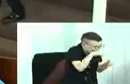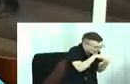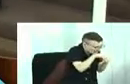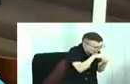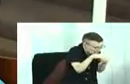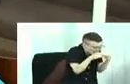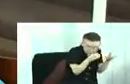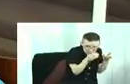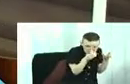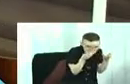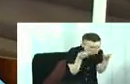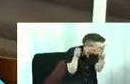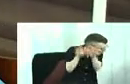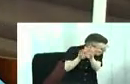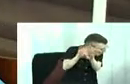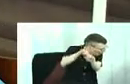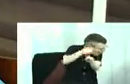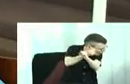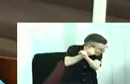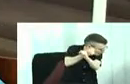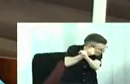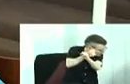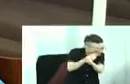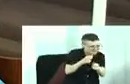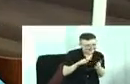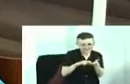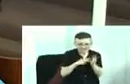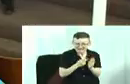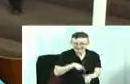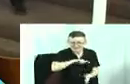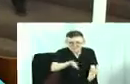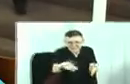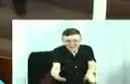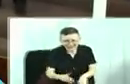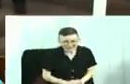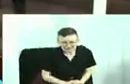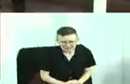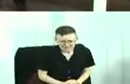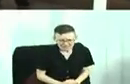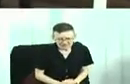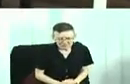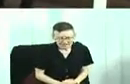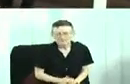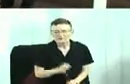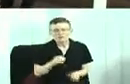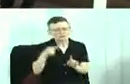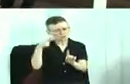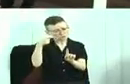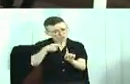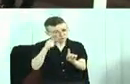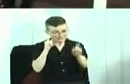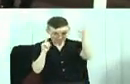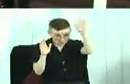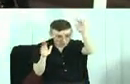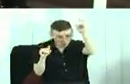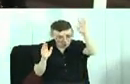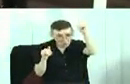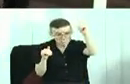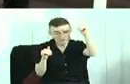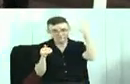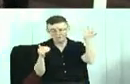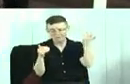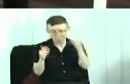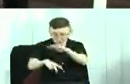for our own safety, we're dead to life nonetheless. The story of the message of hope, the story of the message